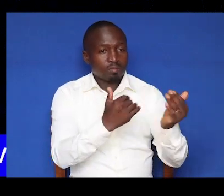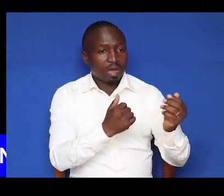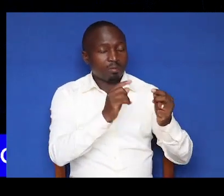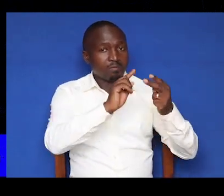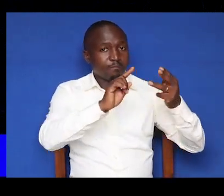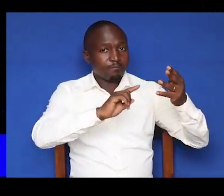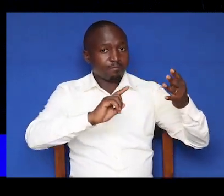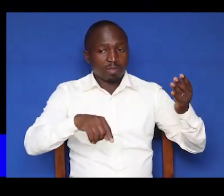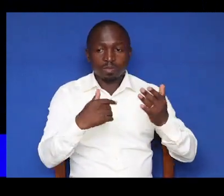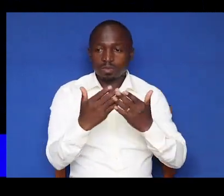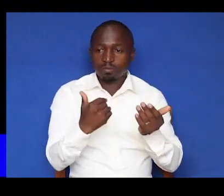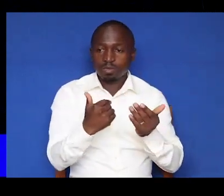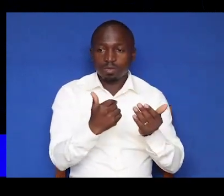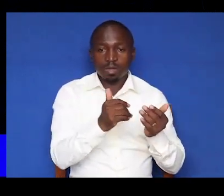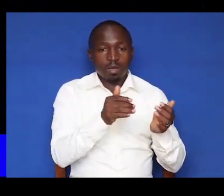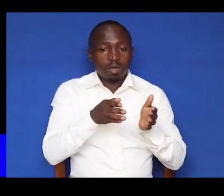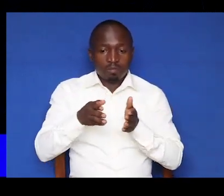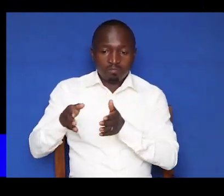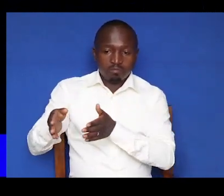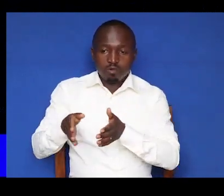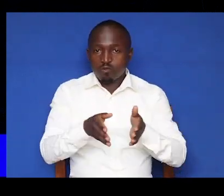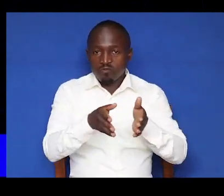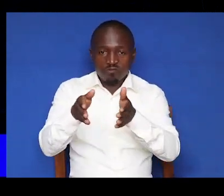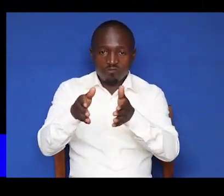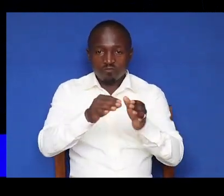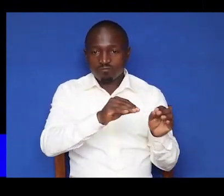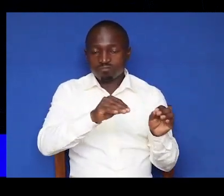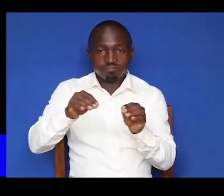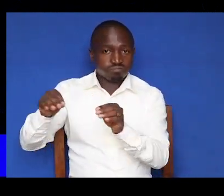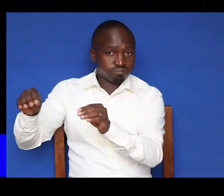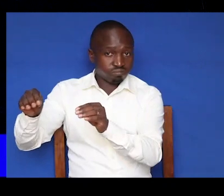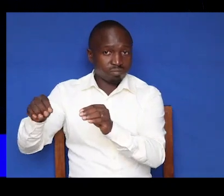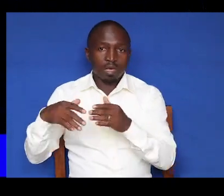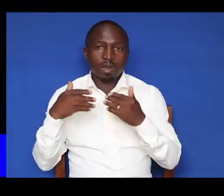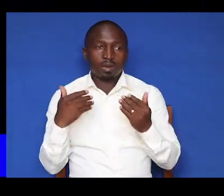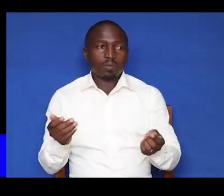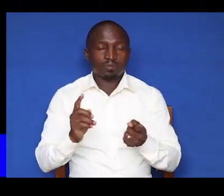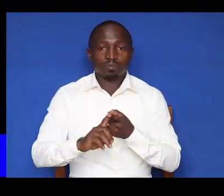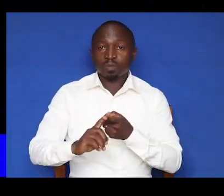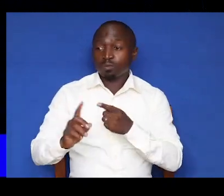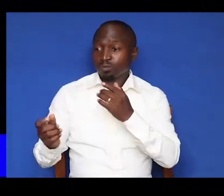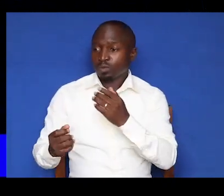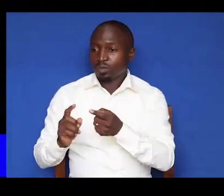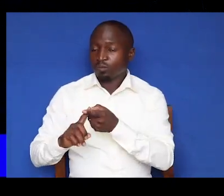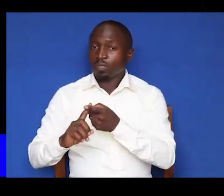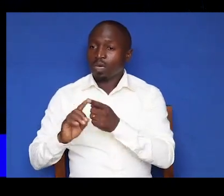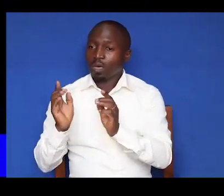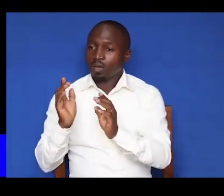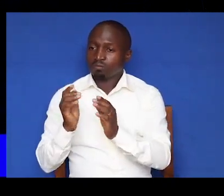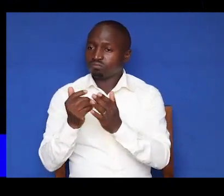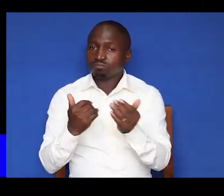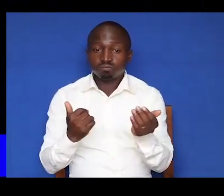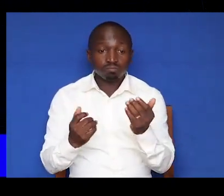factors for the occurrence. It means here, occurrence and the nature of ocean